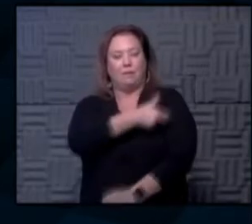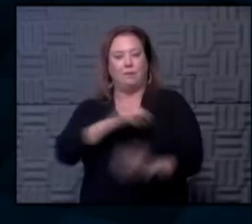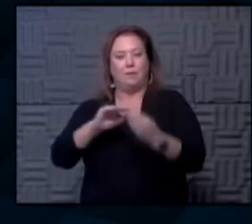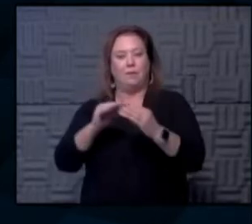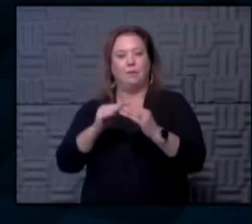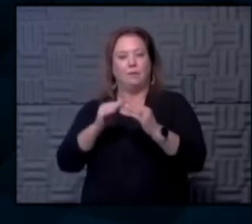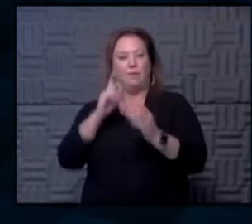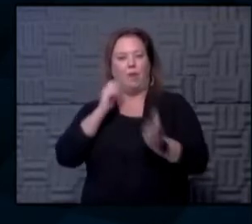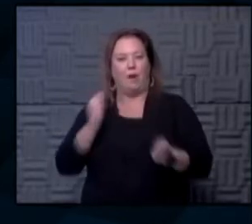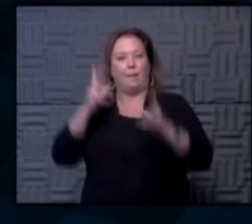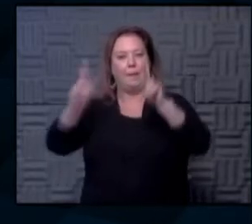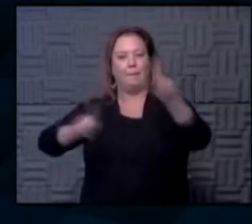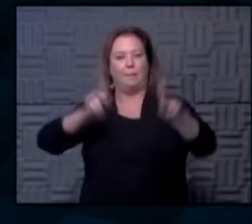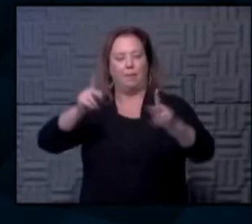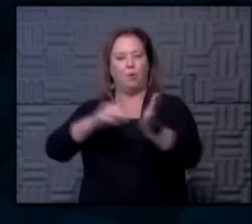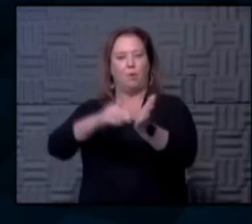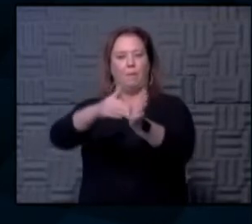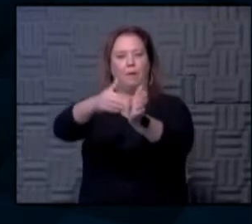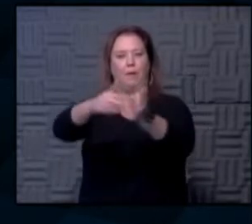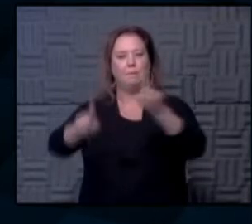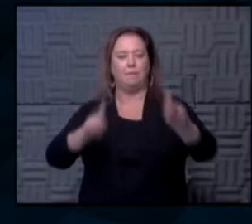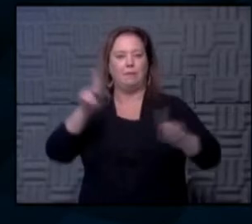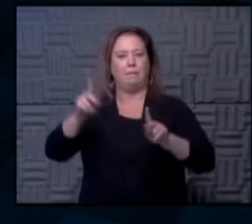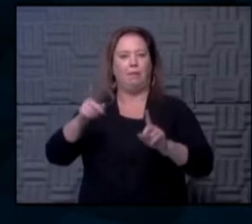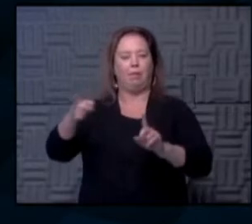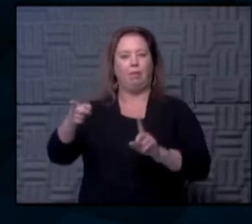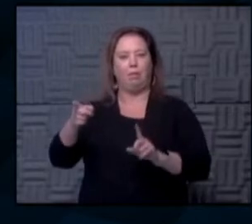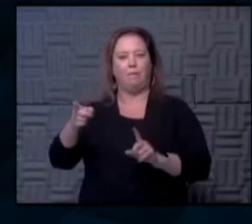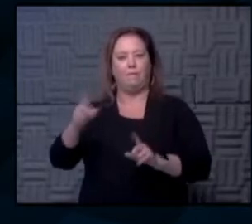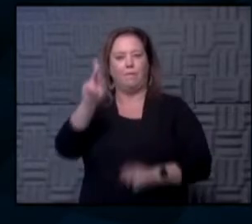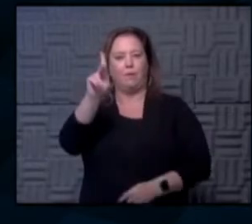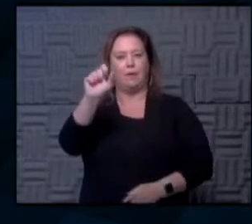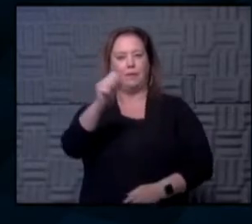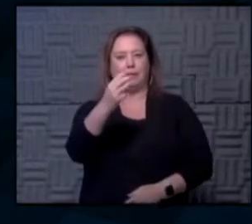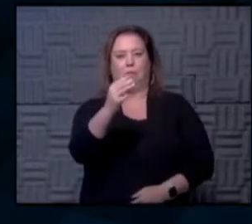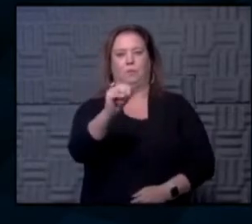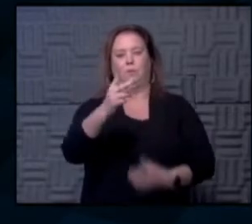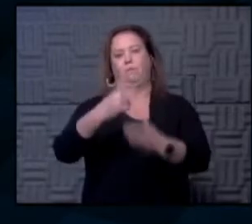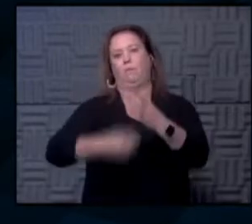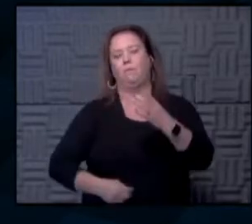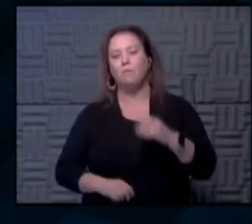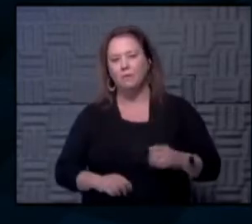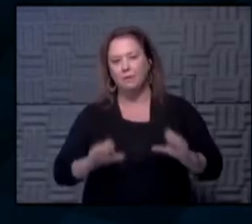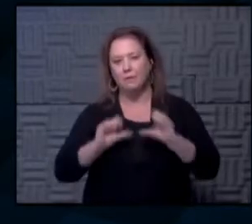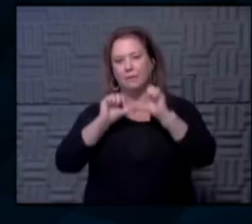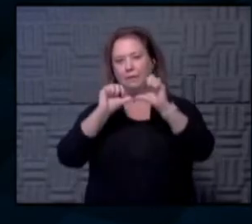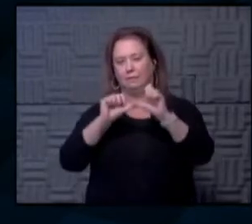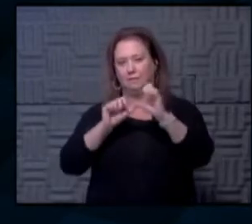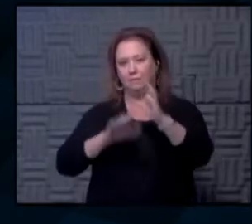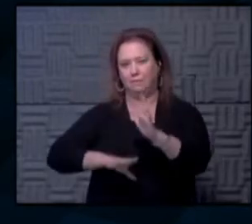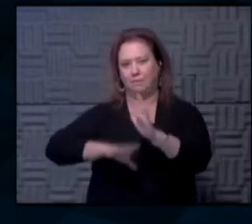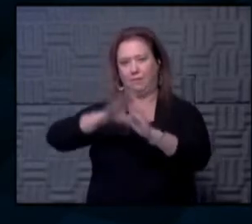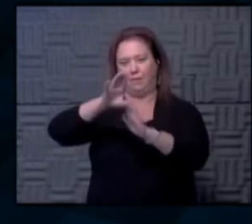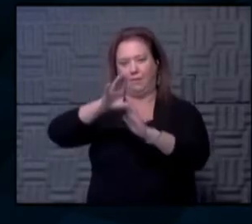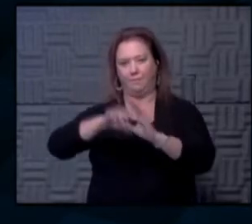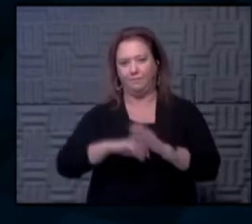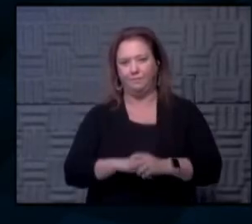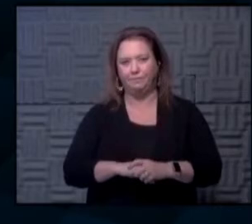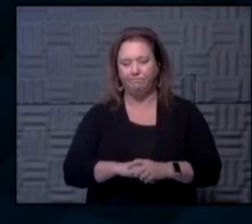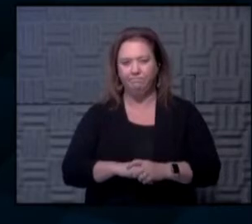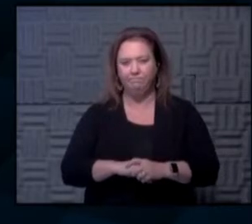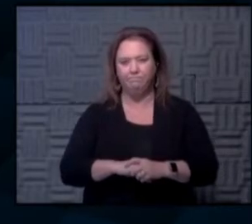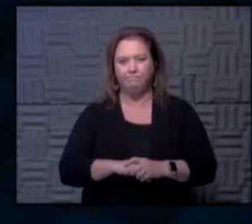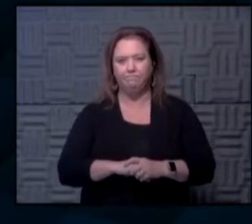the per capita, per million residents for Kansas and Missouri, both continuing to climb and climb